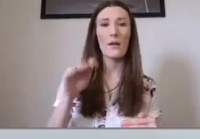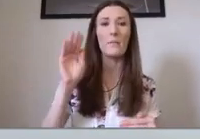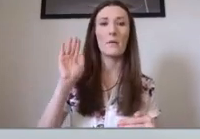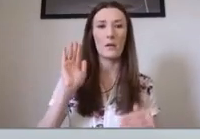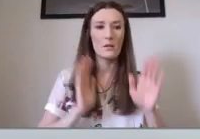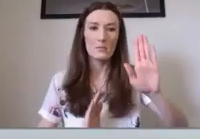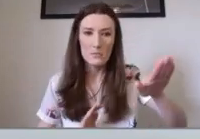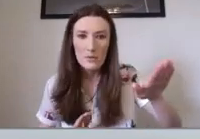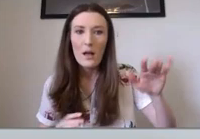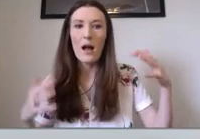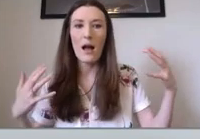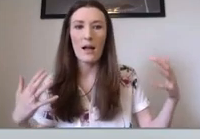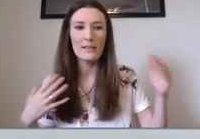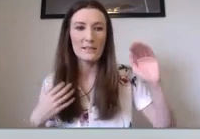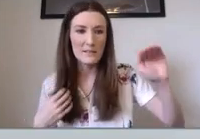Tell them,